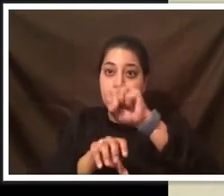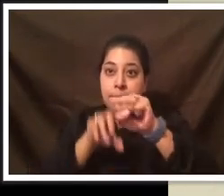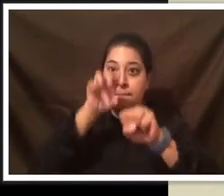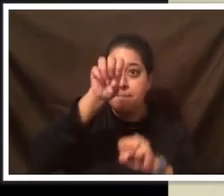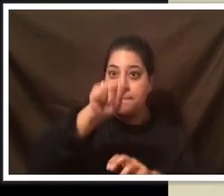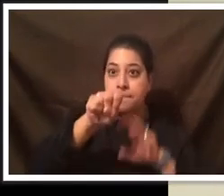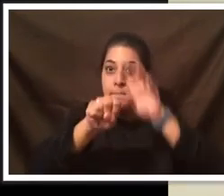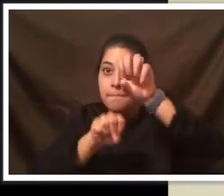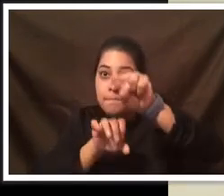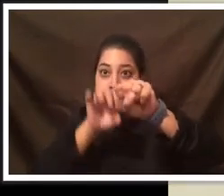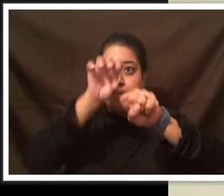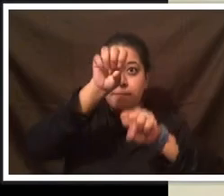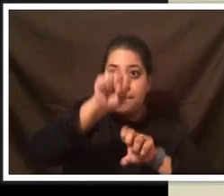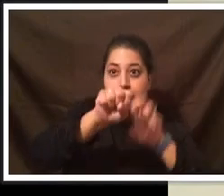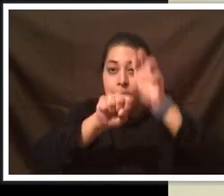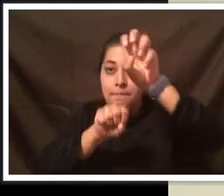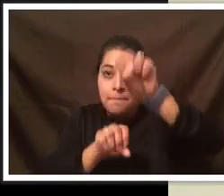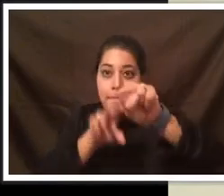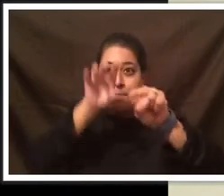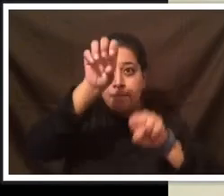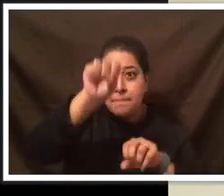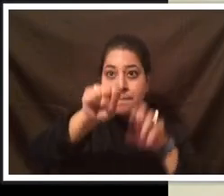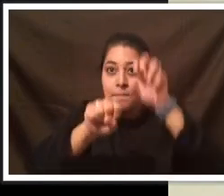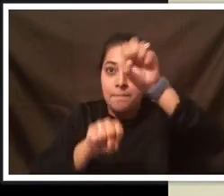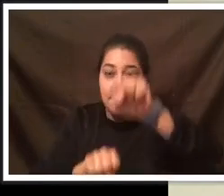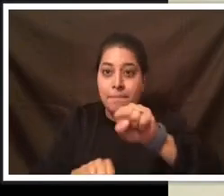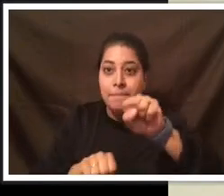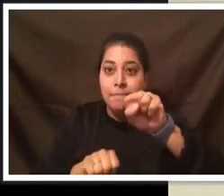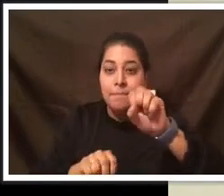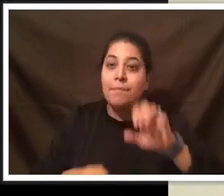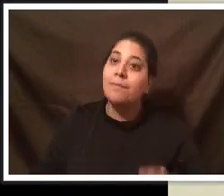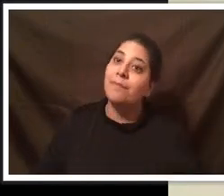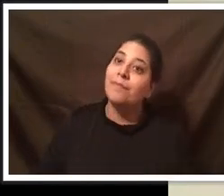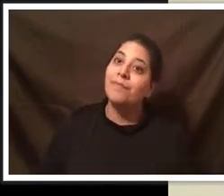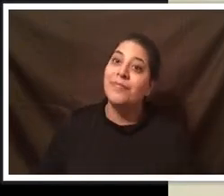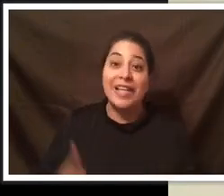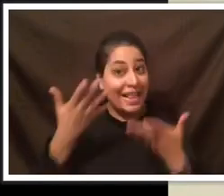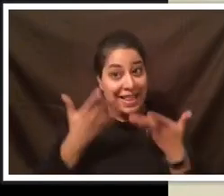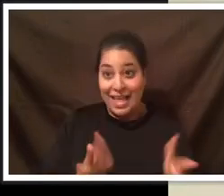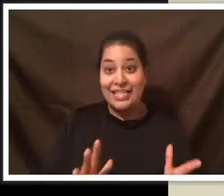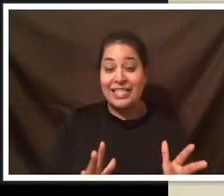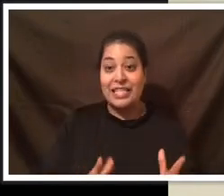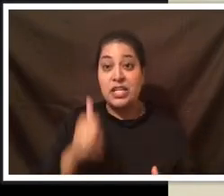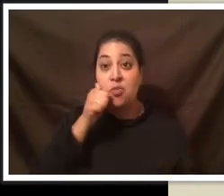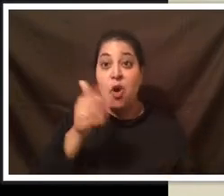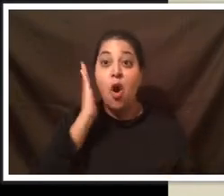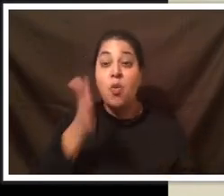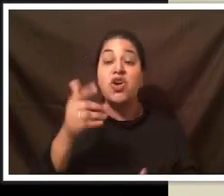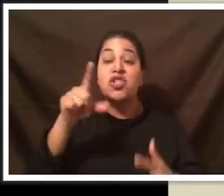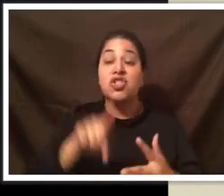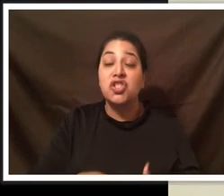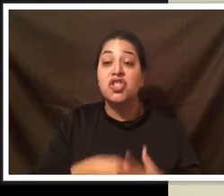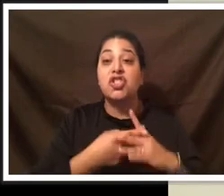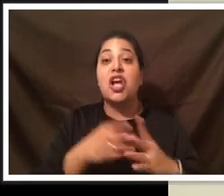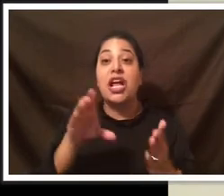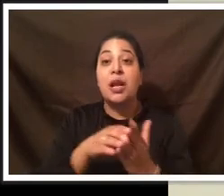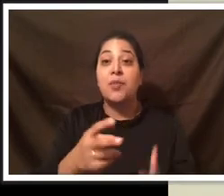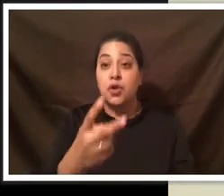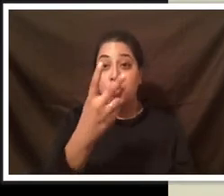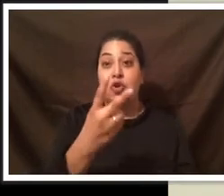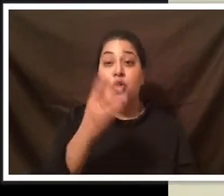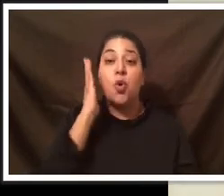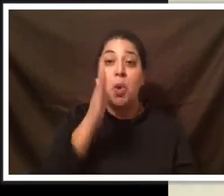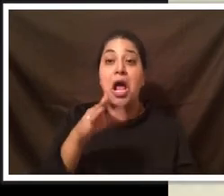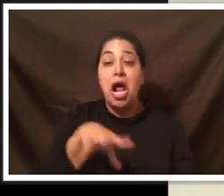That's it. That's all for today. Tomorrow we'll read chapter 2 and learn a little bit